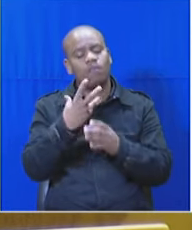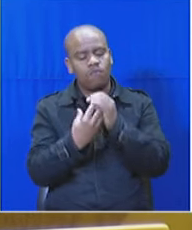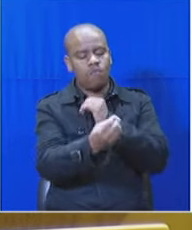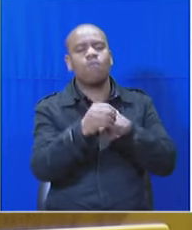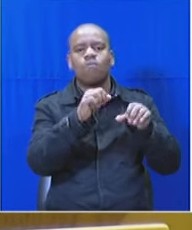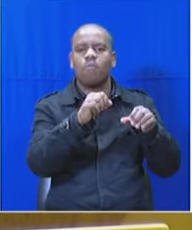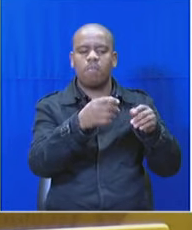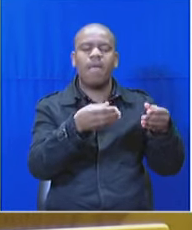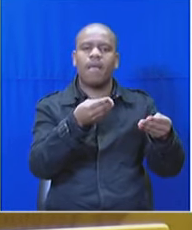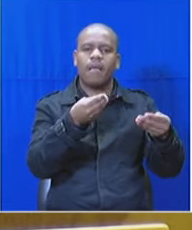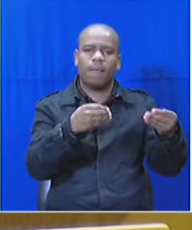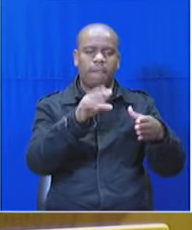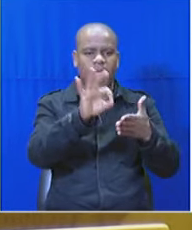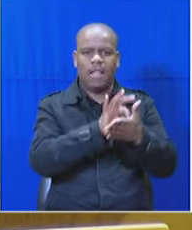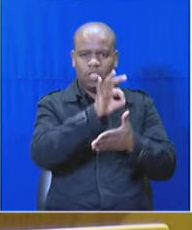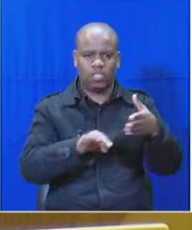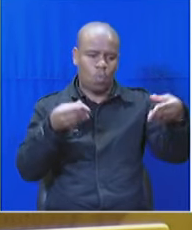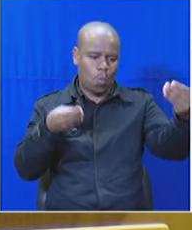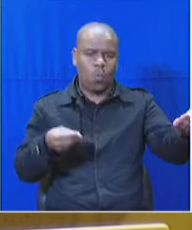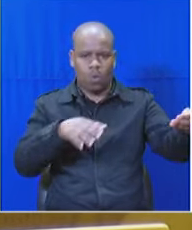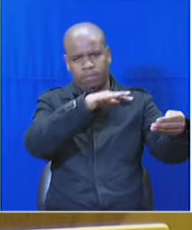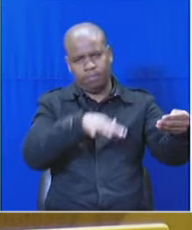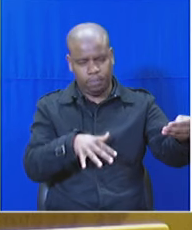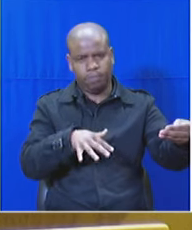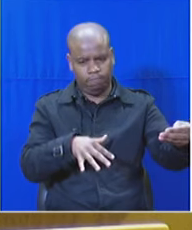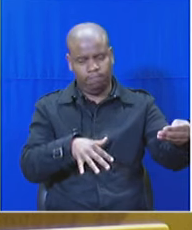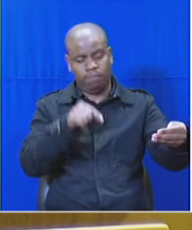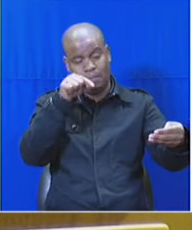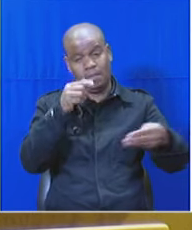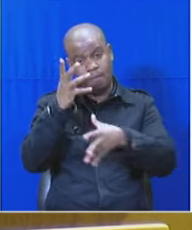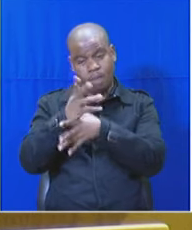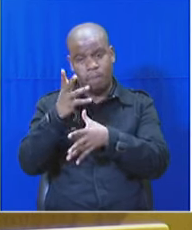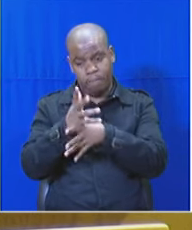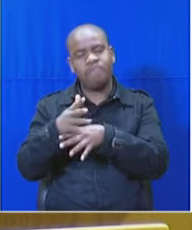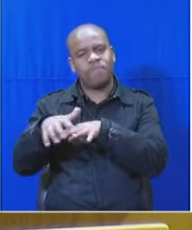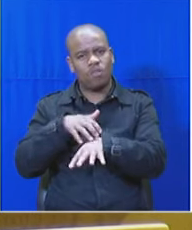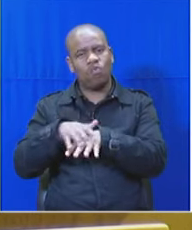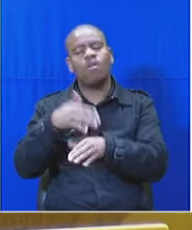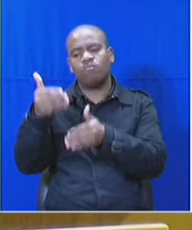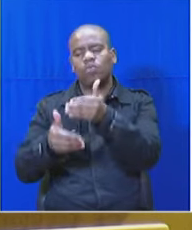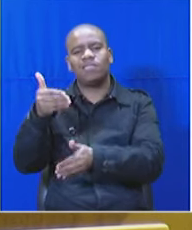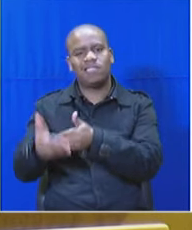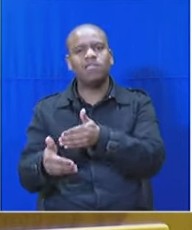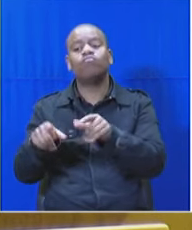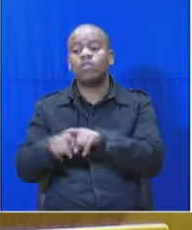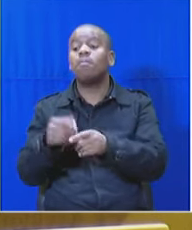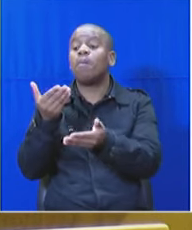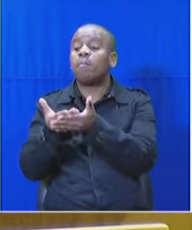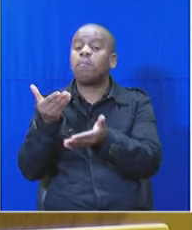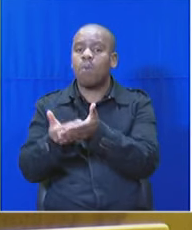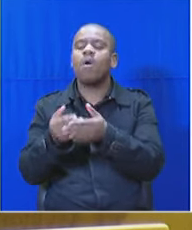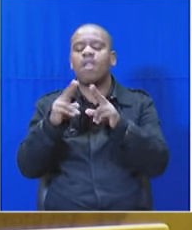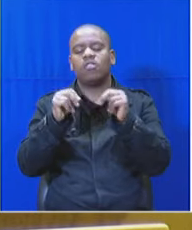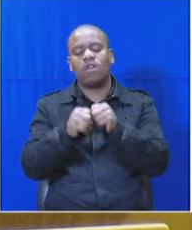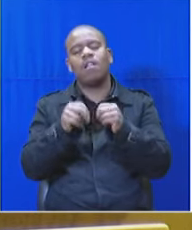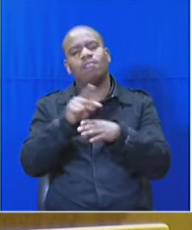election manifesto. And employment in the agriculture and agro-processing sectors as proposed in the National